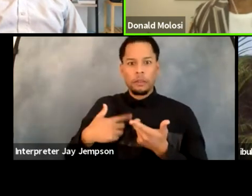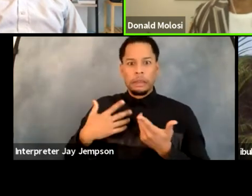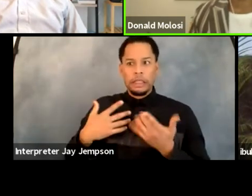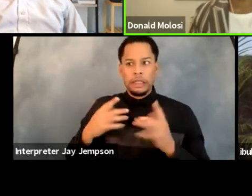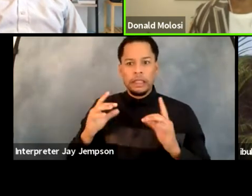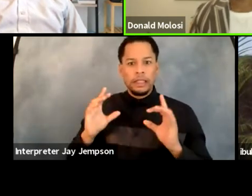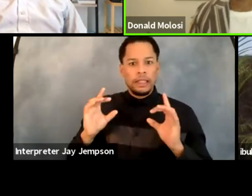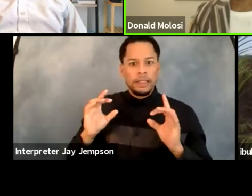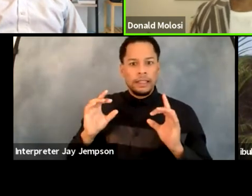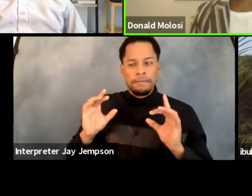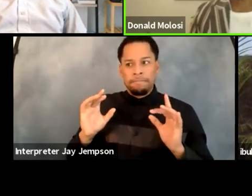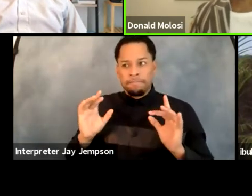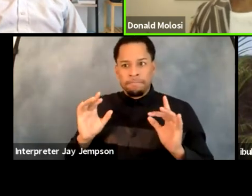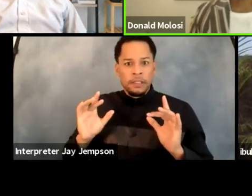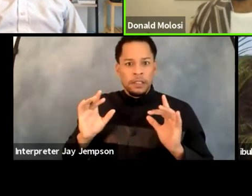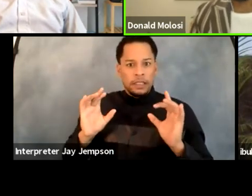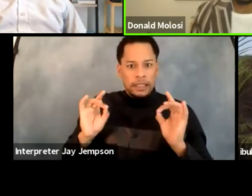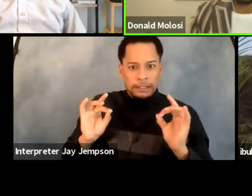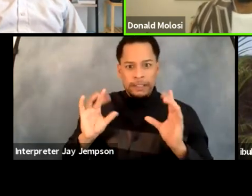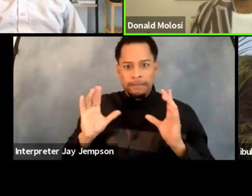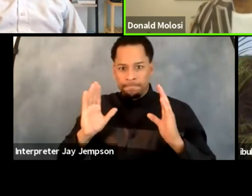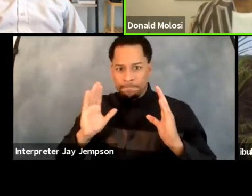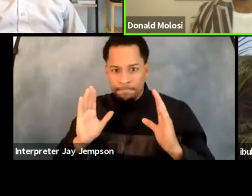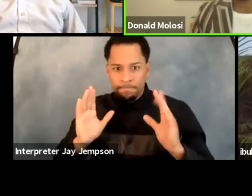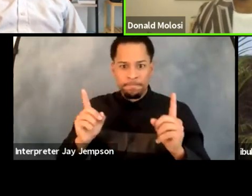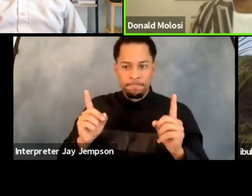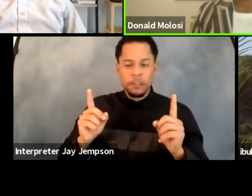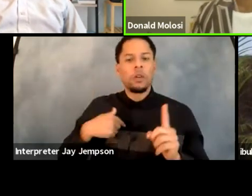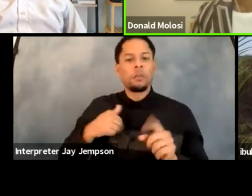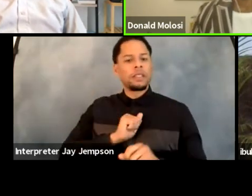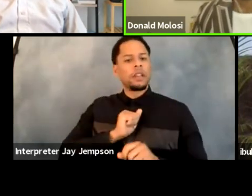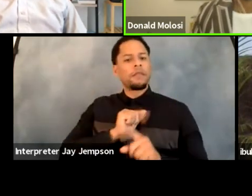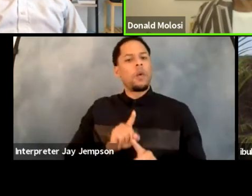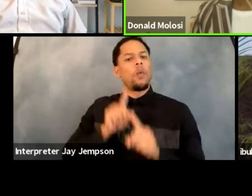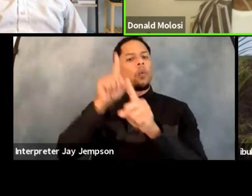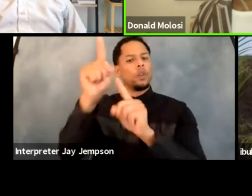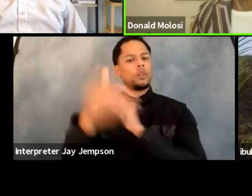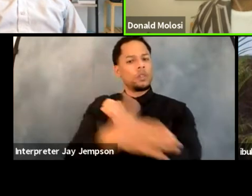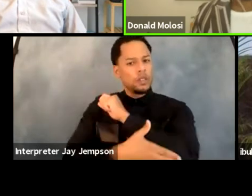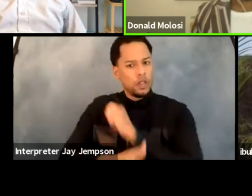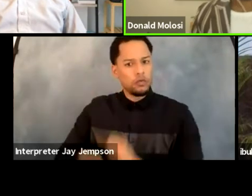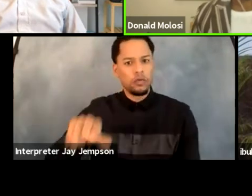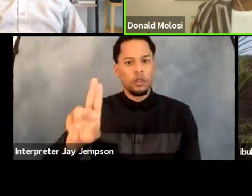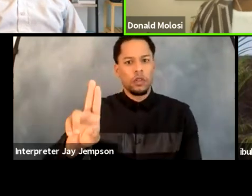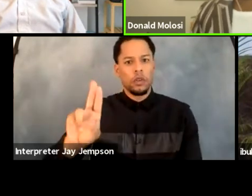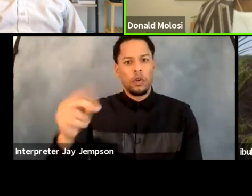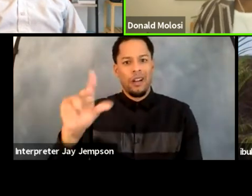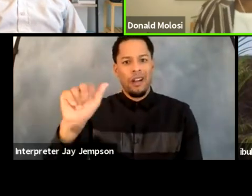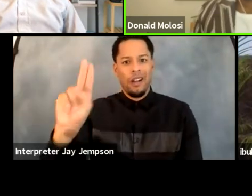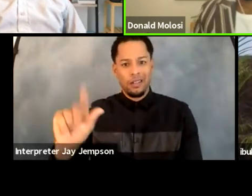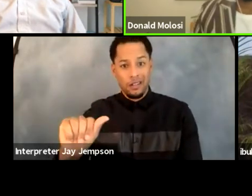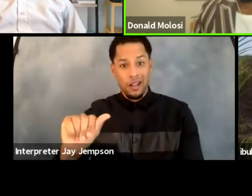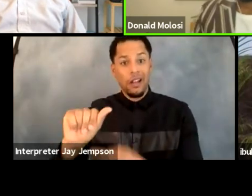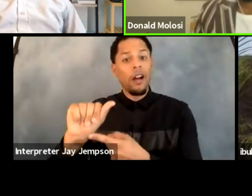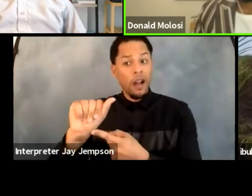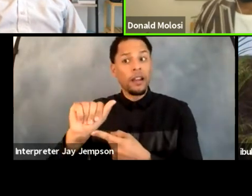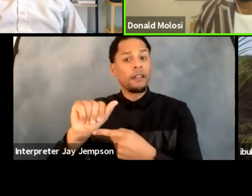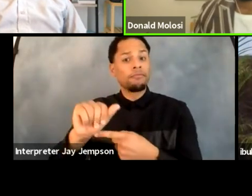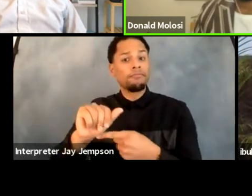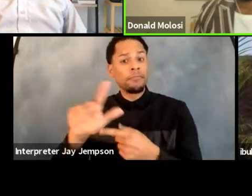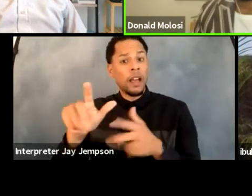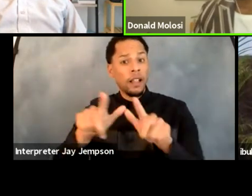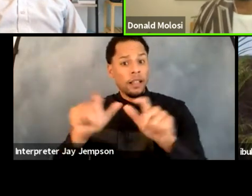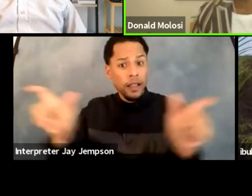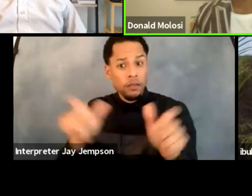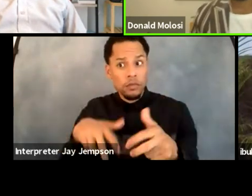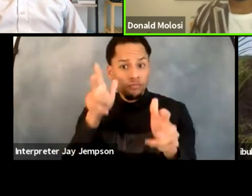for example, would be, you know, I did go to Uganda, lived in Uganda, learned the language, and so on. But I just wanted to share my process